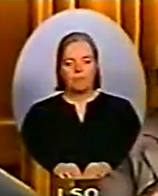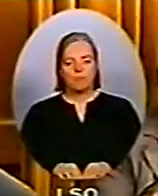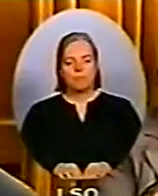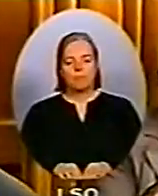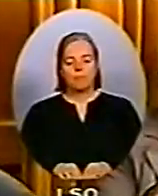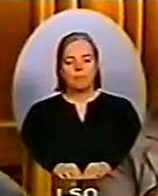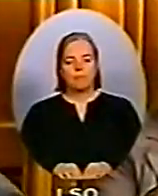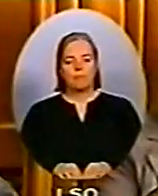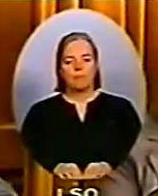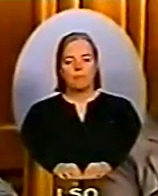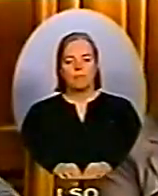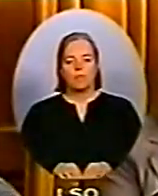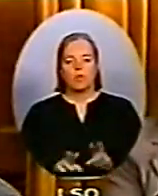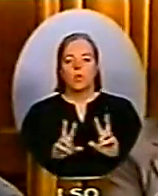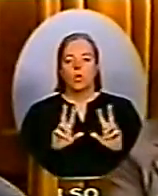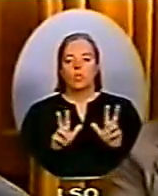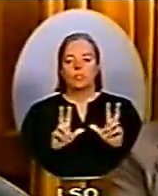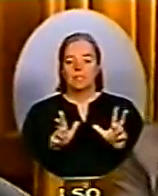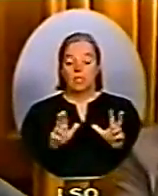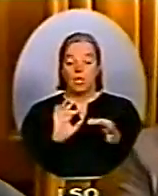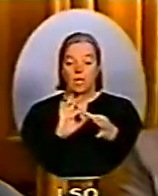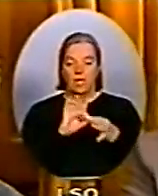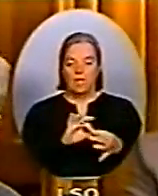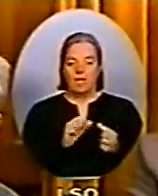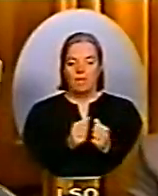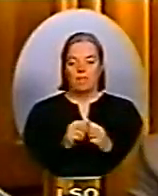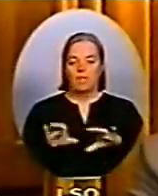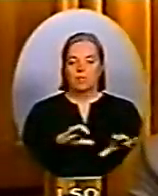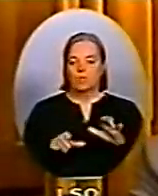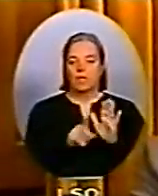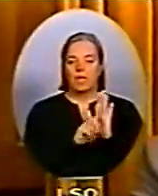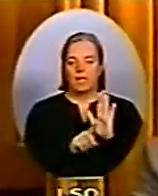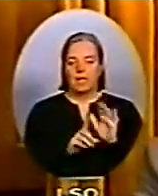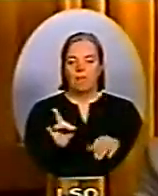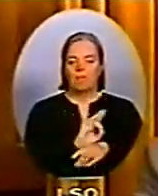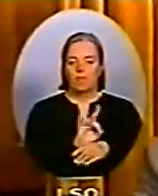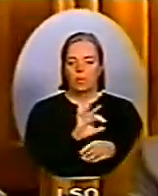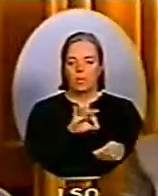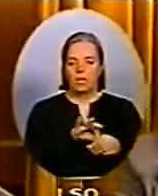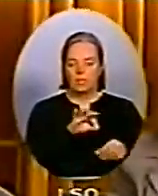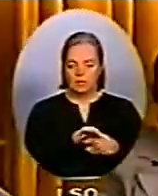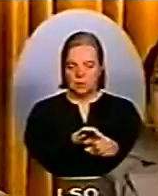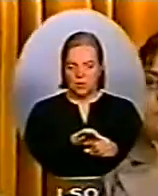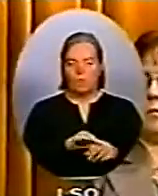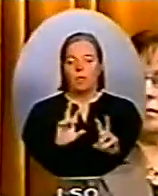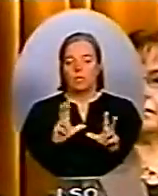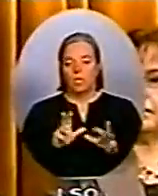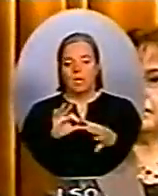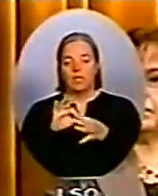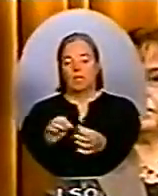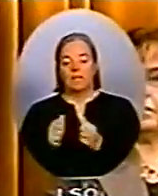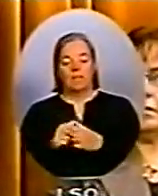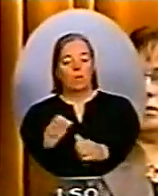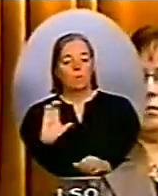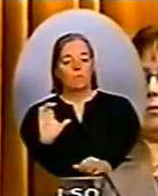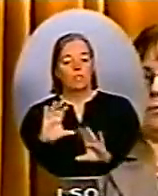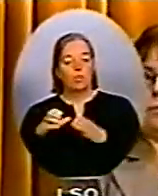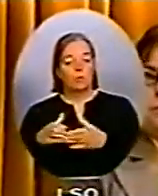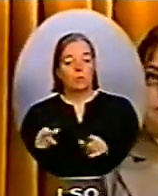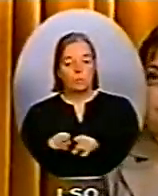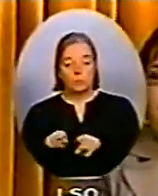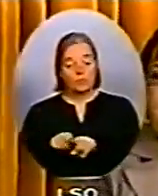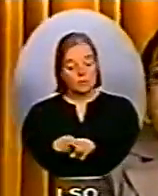Conservative Party. That the database information came from the Conservatives' database over on Lancaster Road, and we now know that key